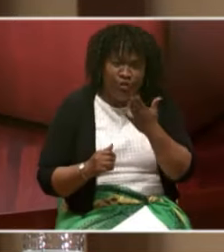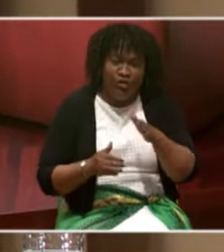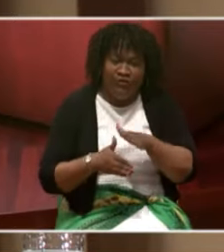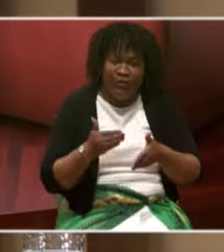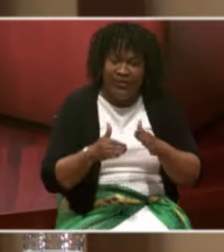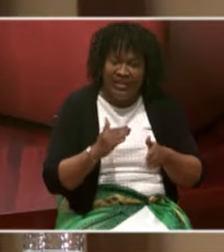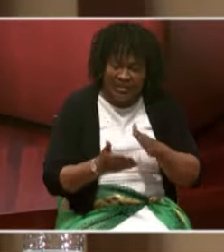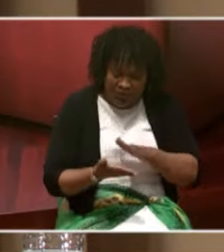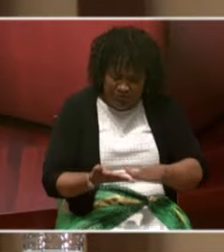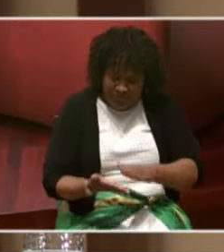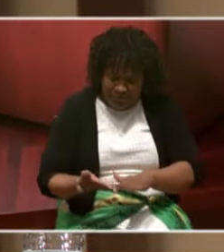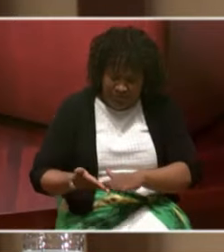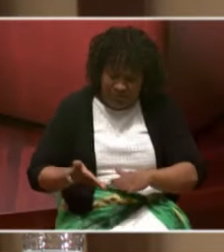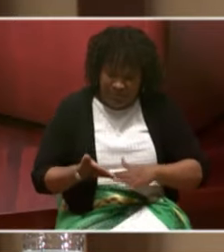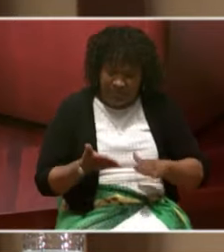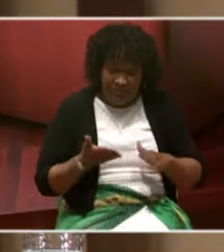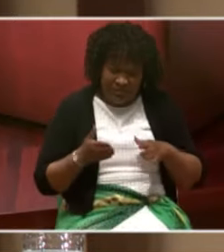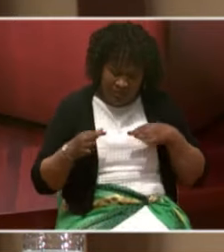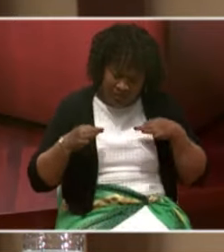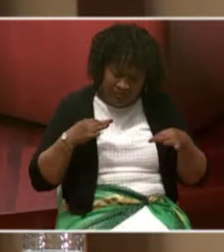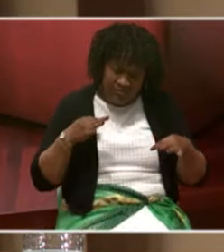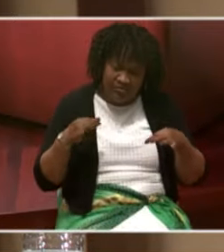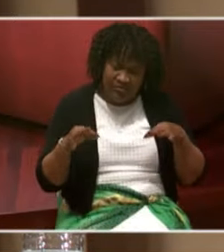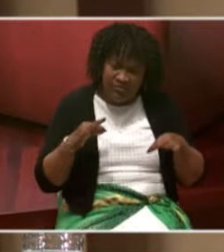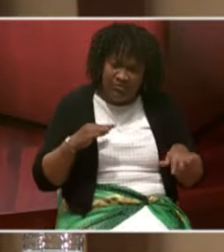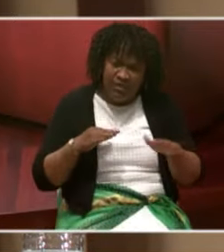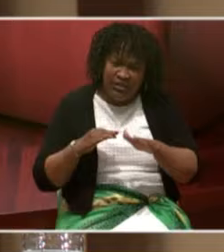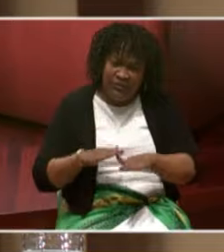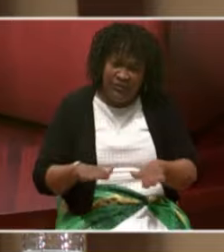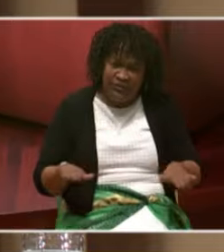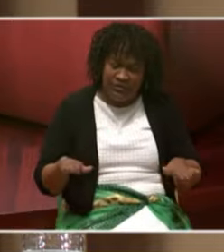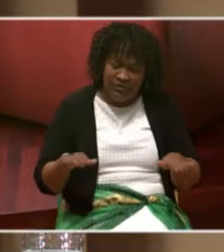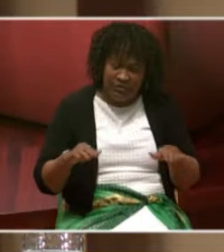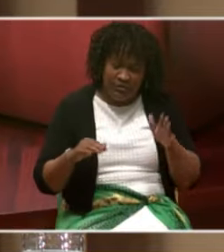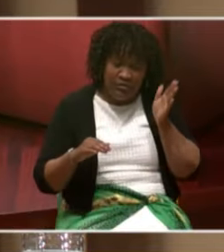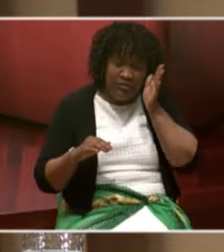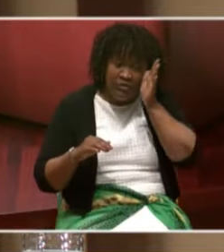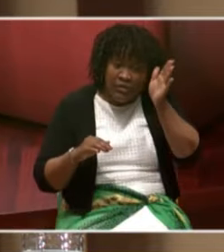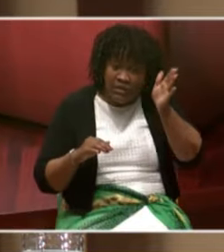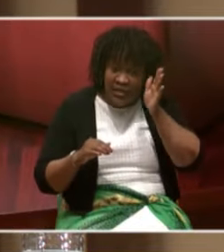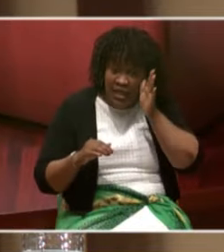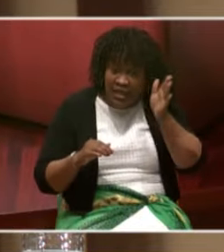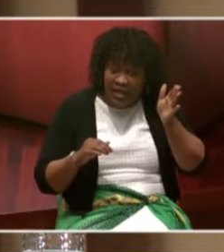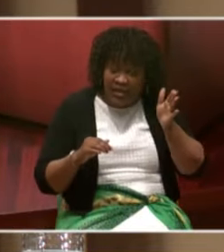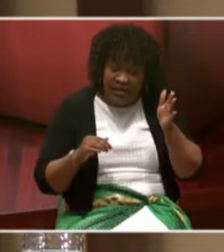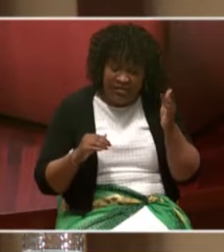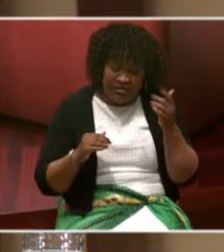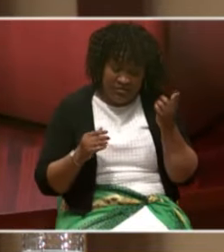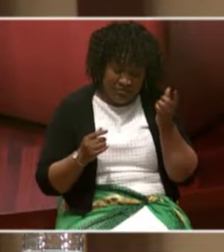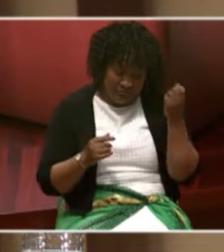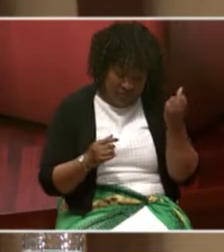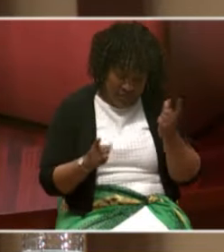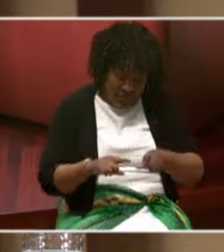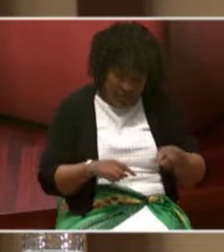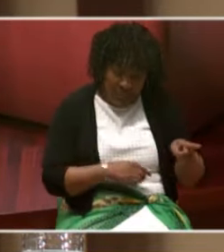I don't think I've ever heard you or anybody else address the question of fear.